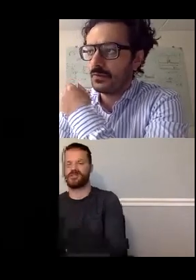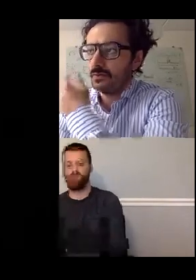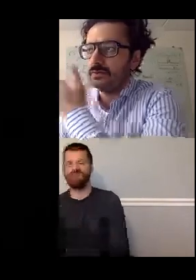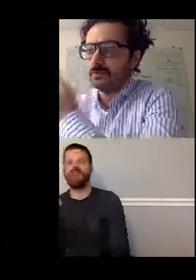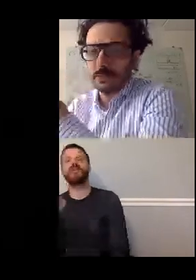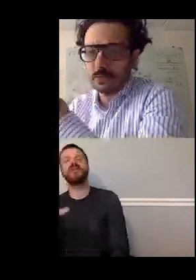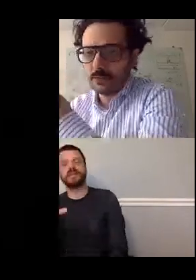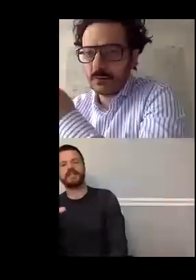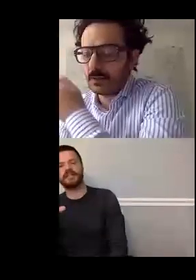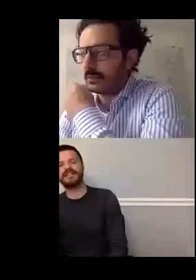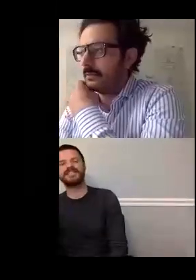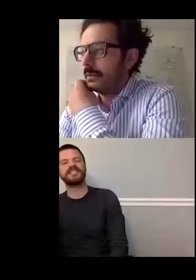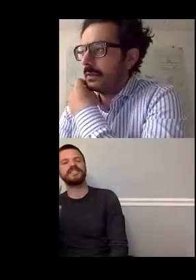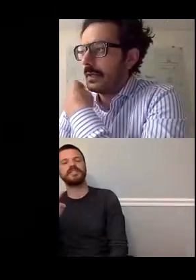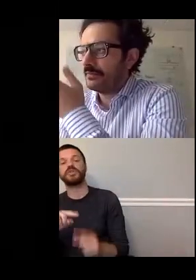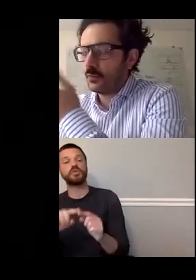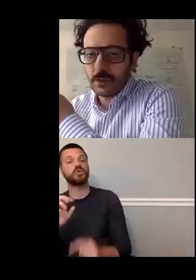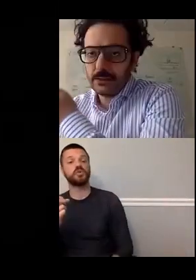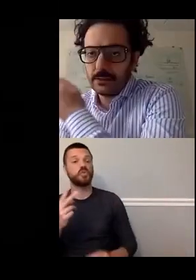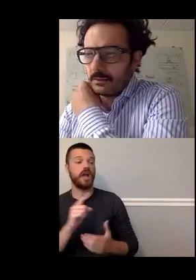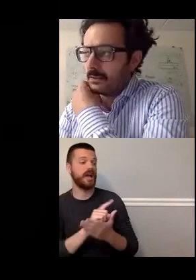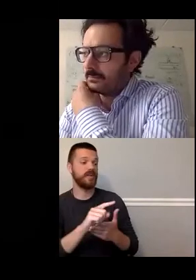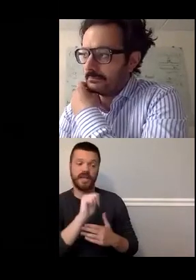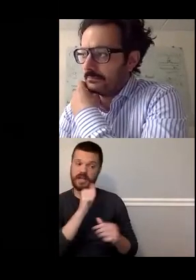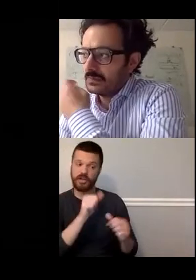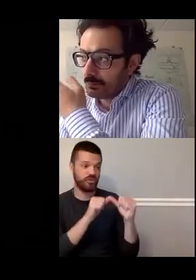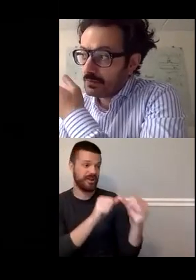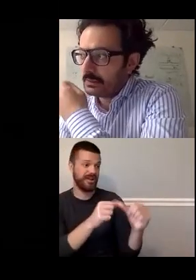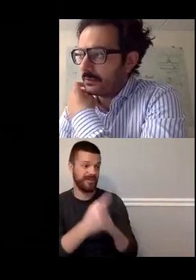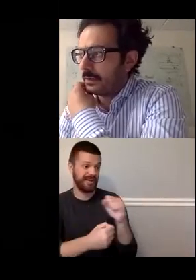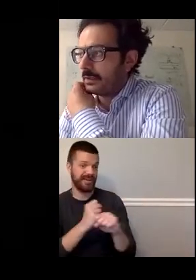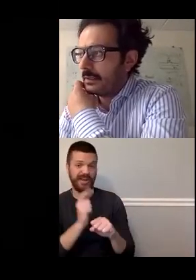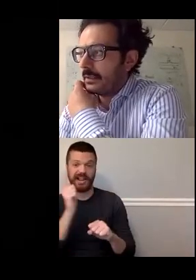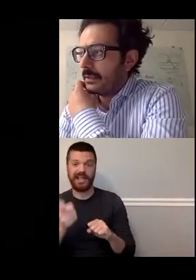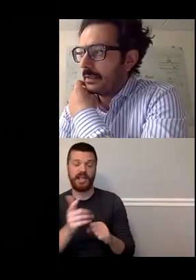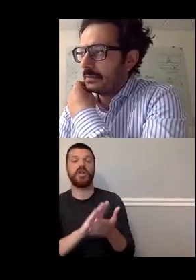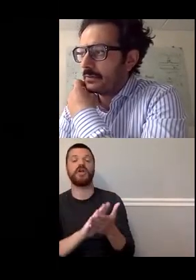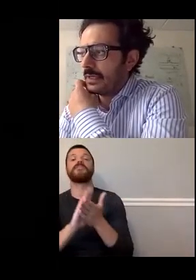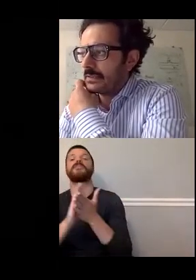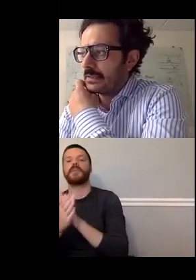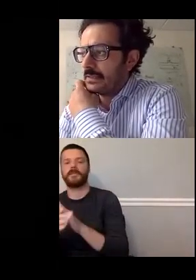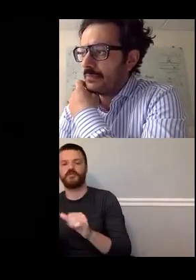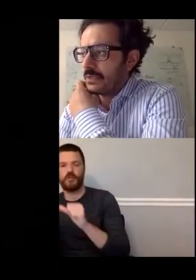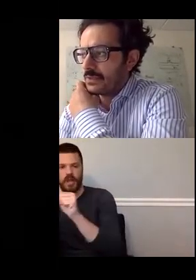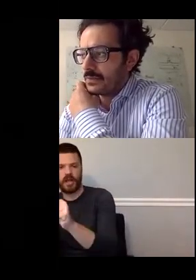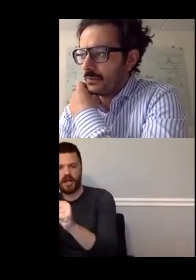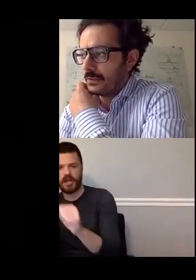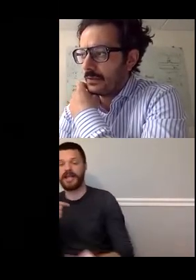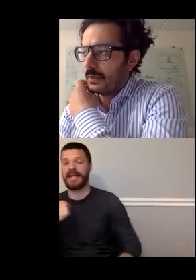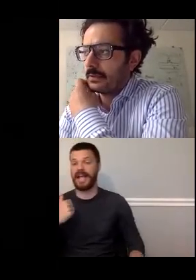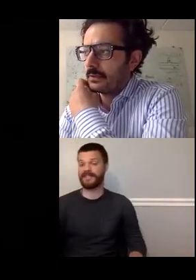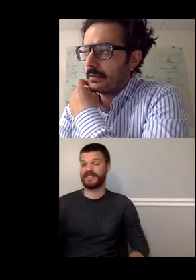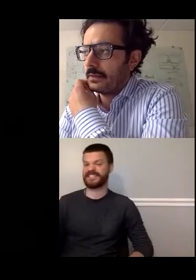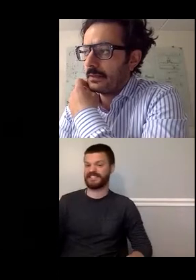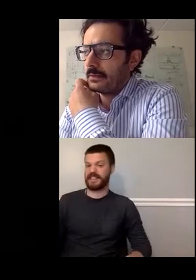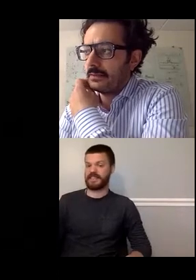12 weeks, they were not chronic yet. After 1 year, they're supposedly chronic. And so we had 16 patients who were